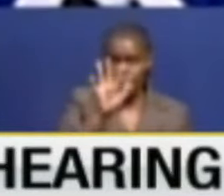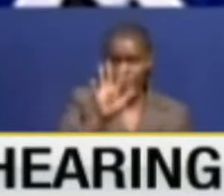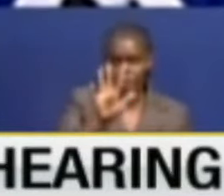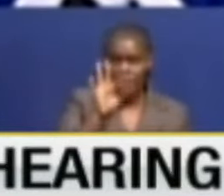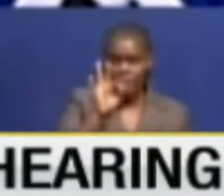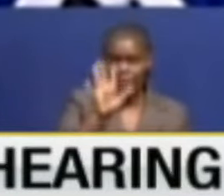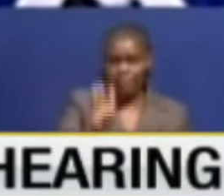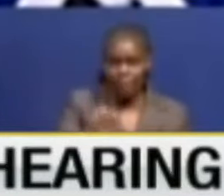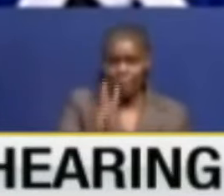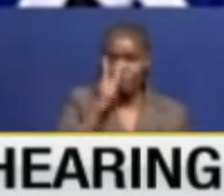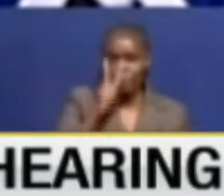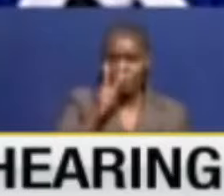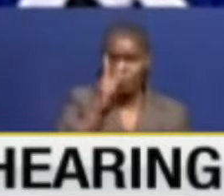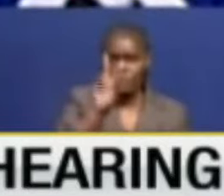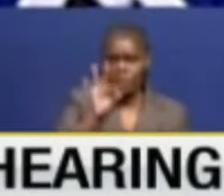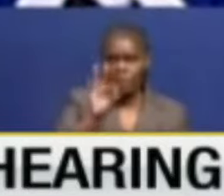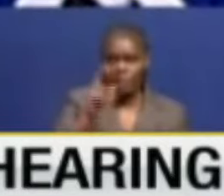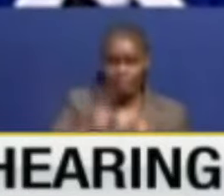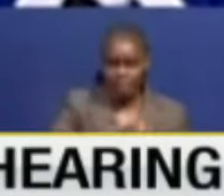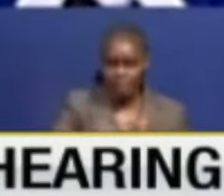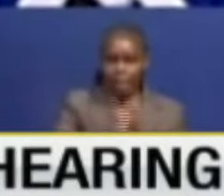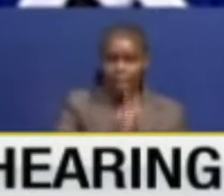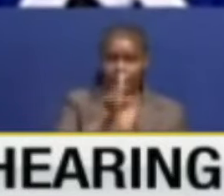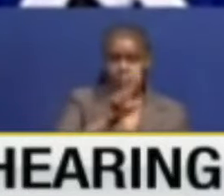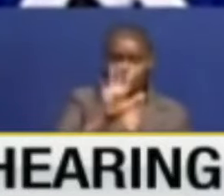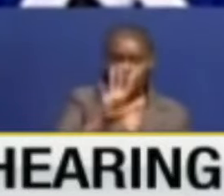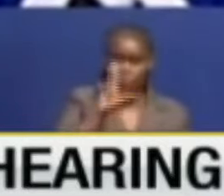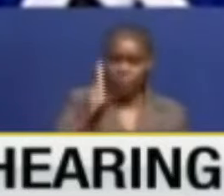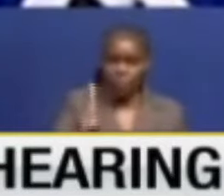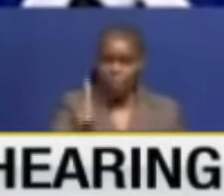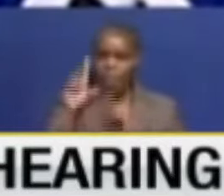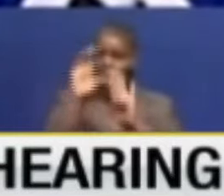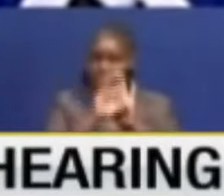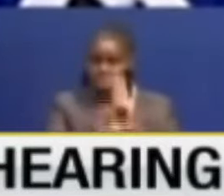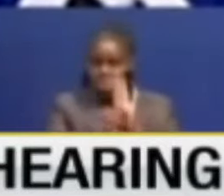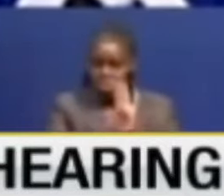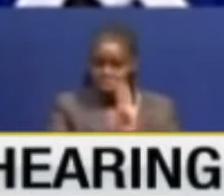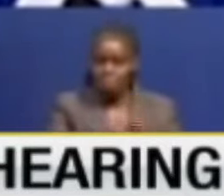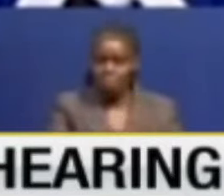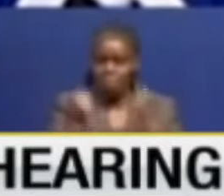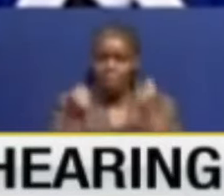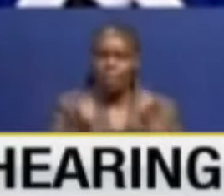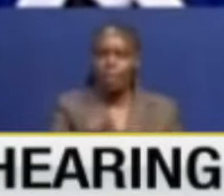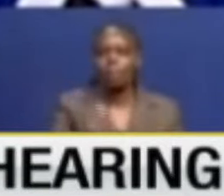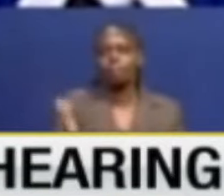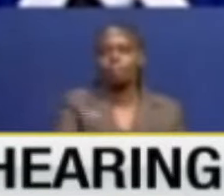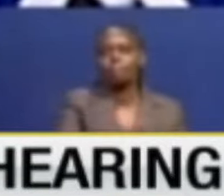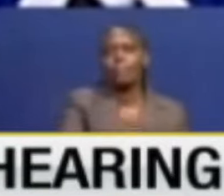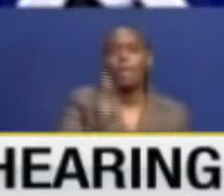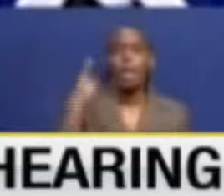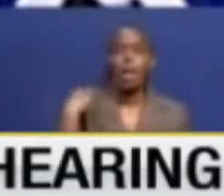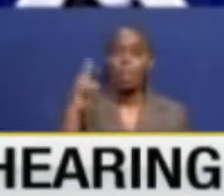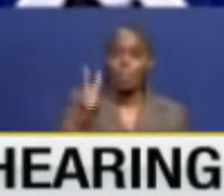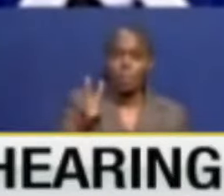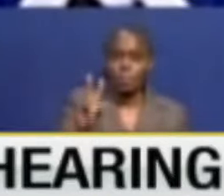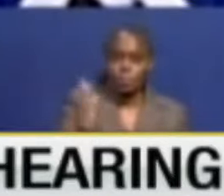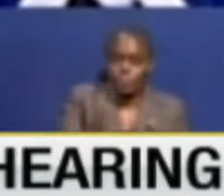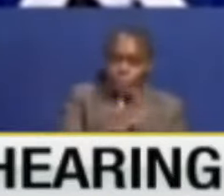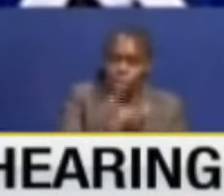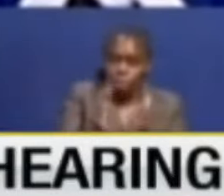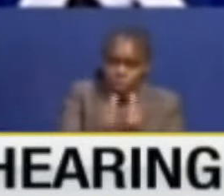235, 236, and 251 of the Constitution. 2, sections